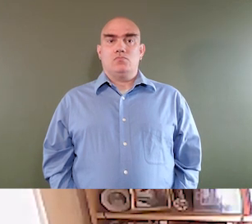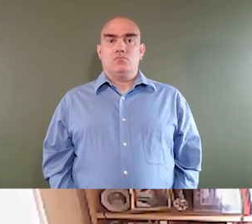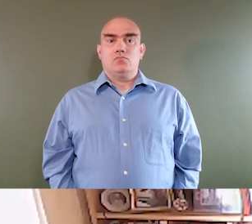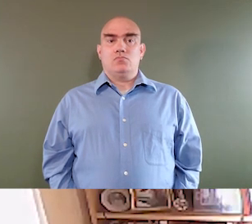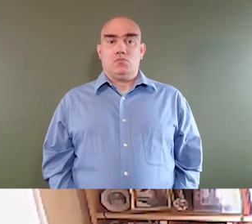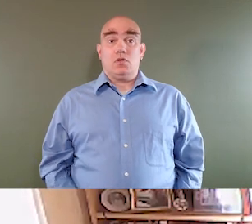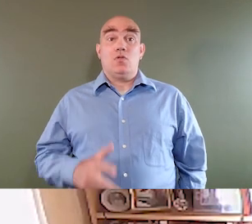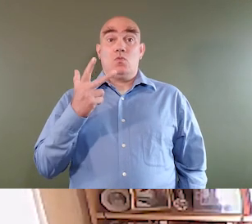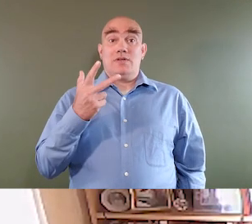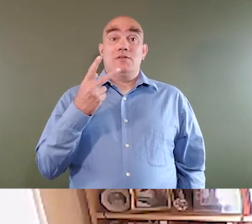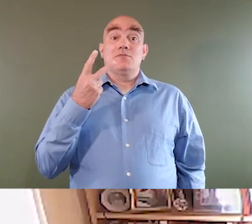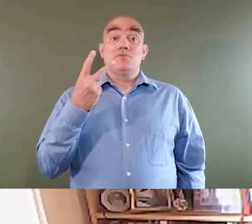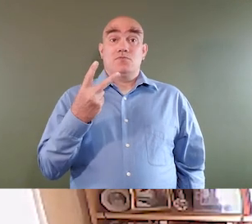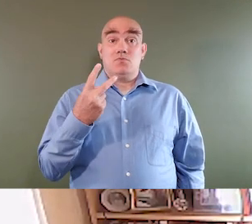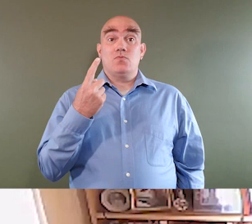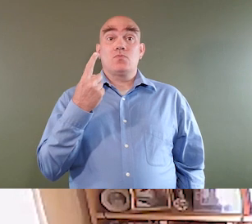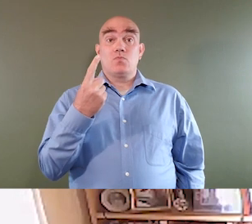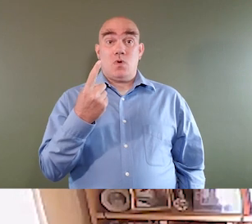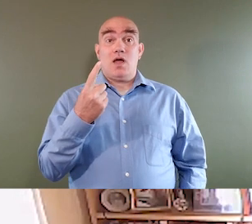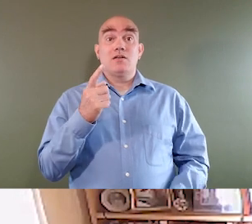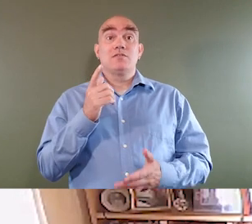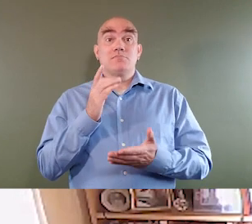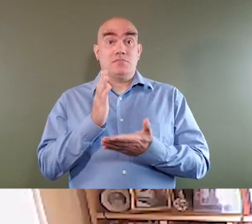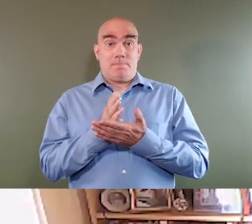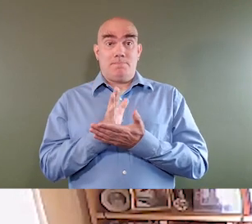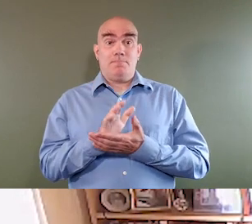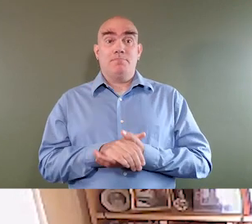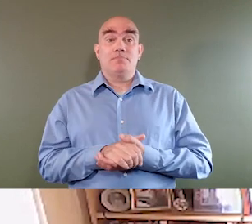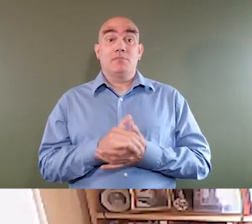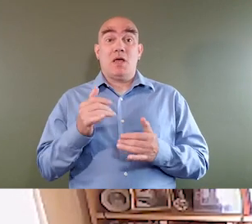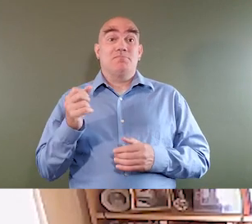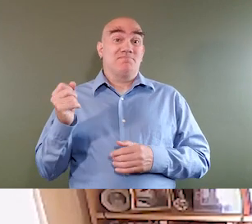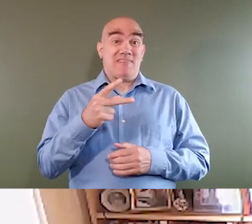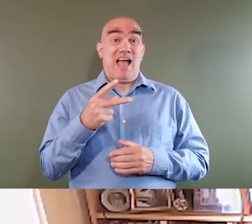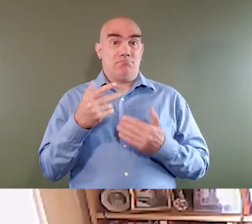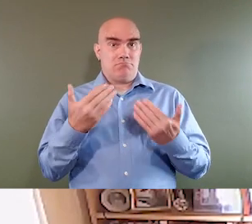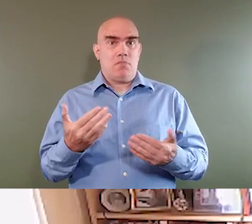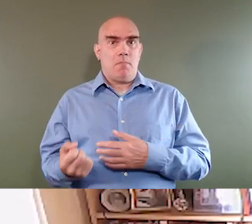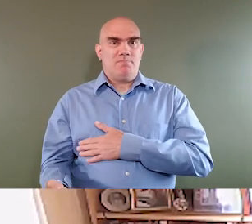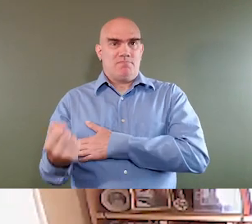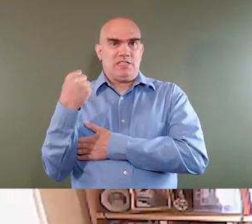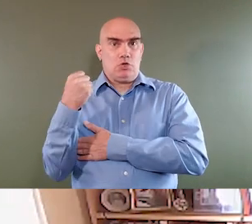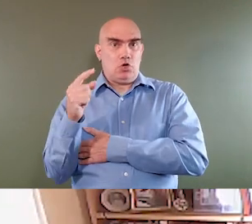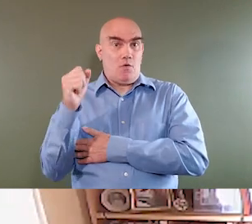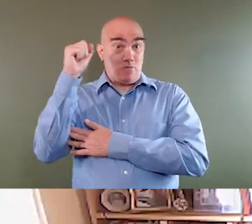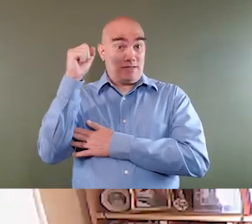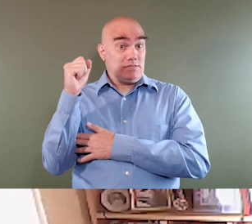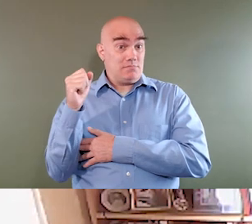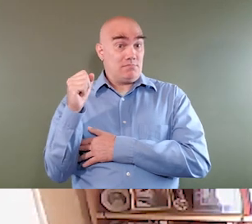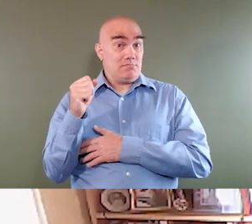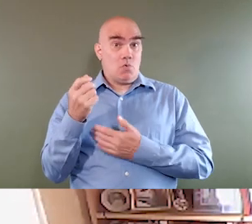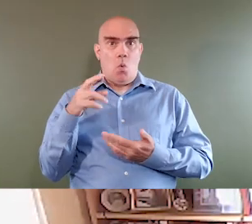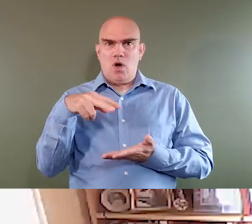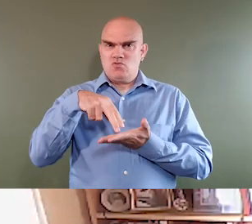Three, 2, 1, and stop. Going back to bicep curl to overhead press, or squat